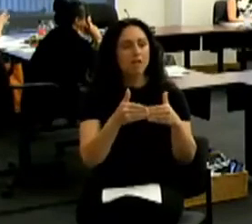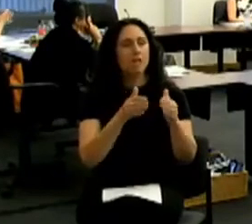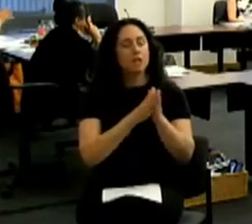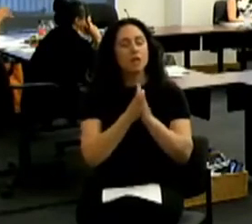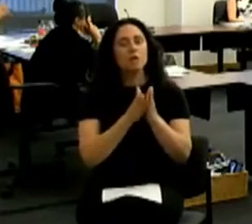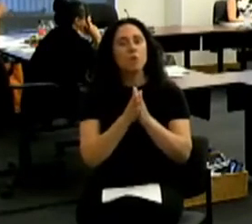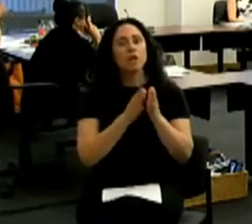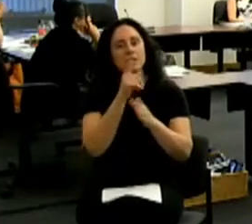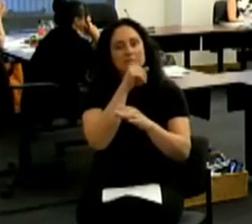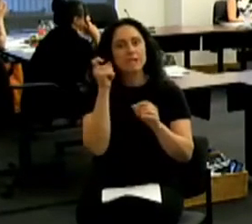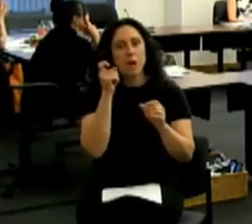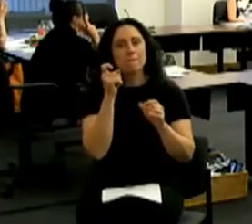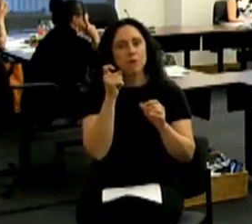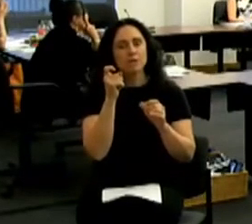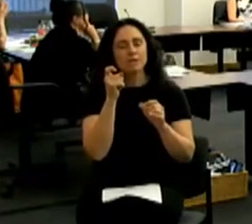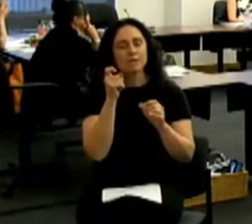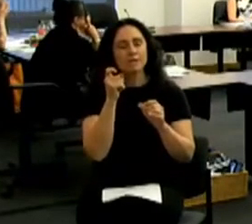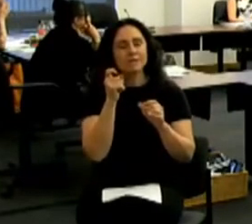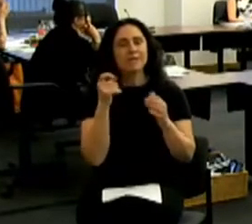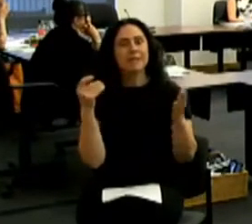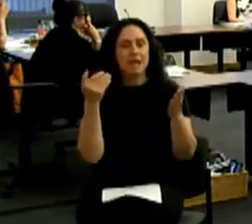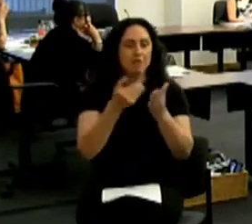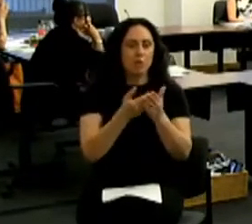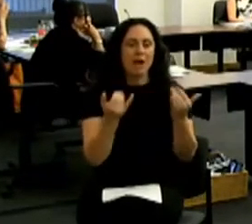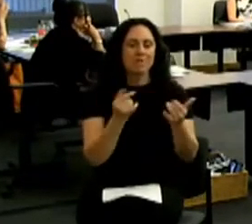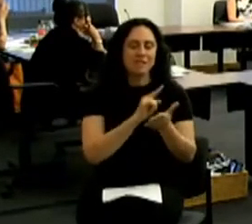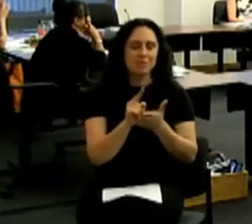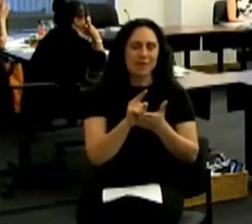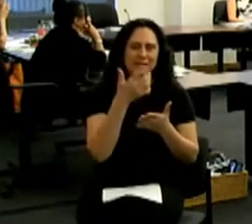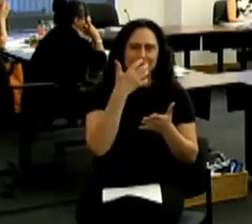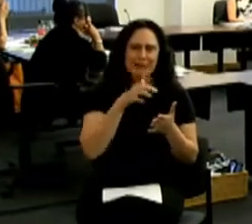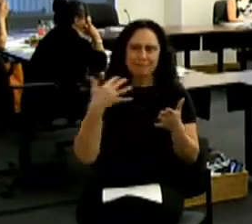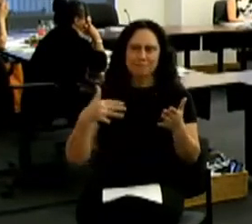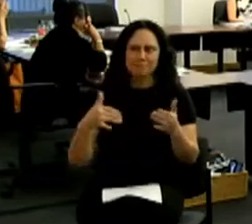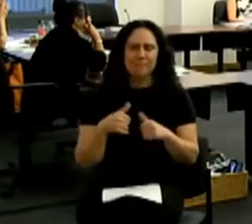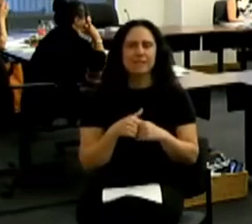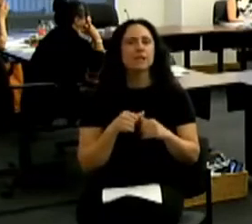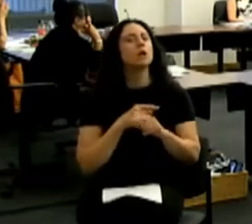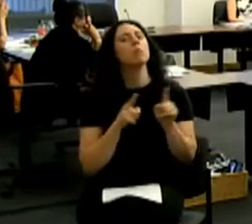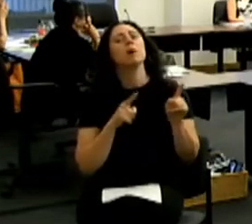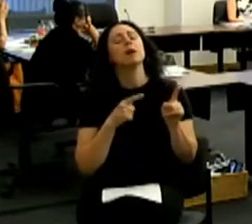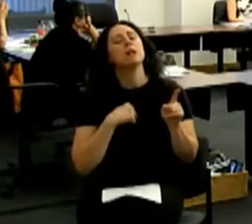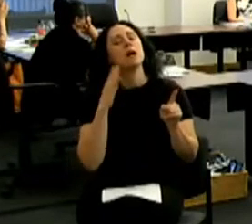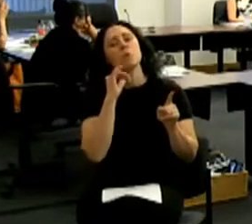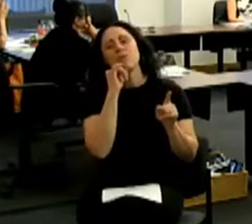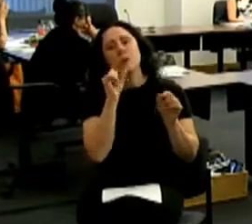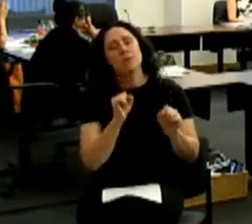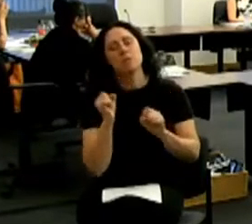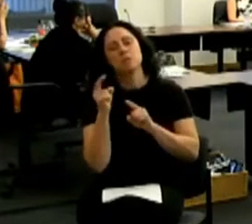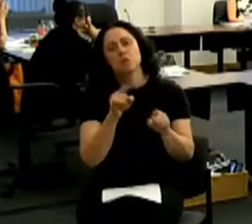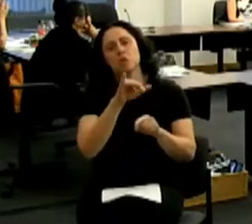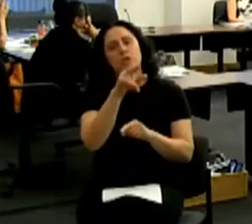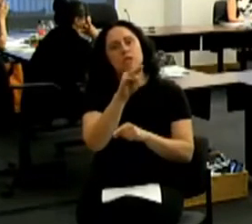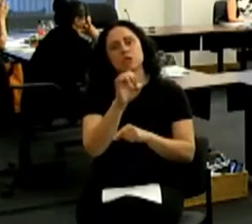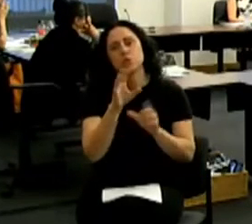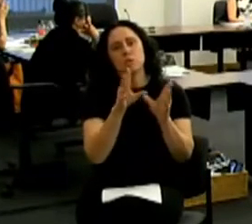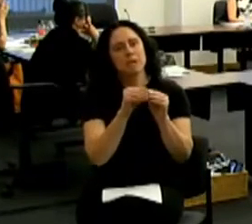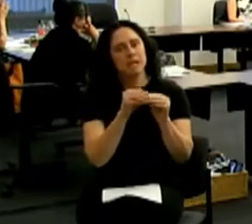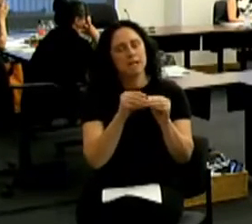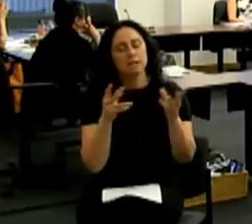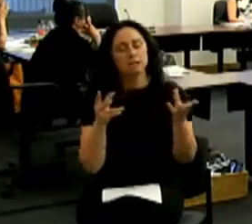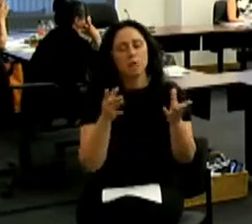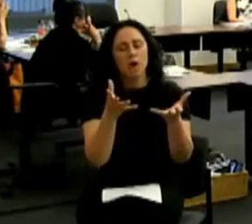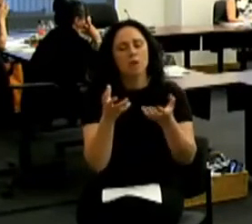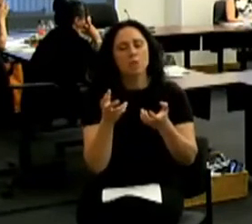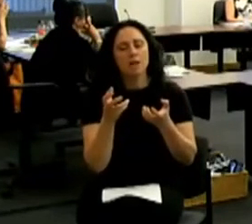to summer, which seems to have arrived this week. But I'm not going to be able to attend the June meeting, and